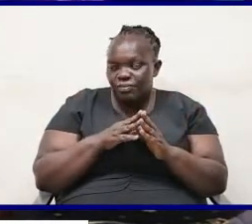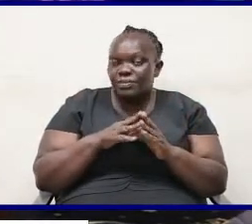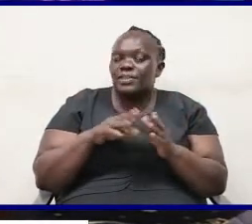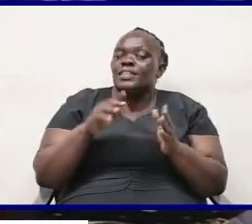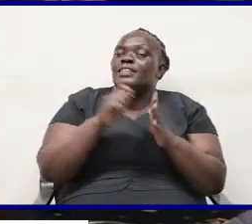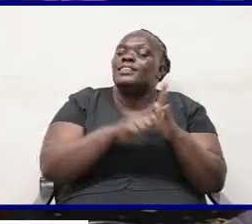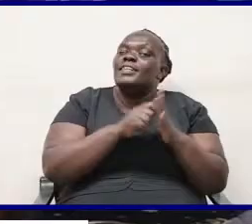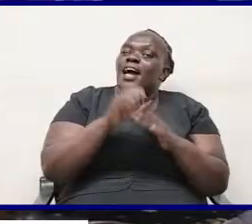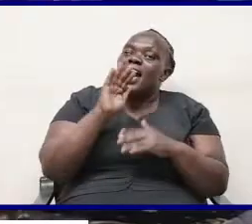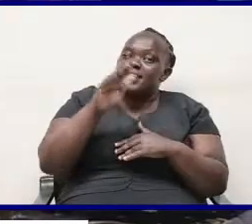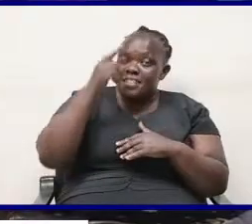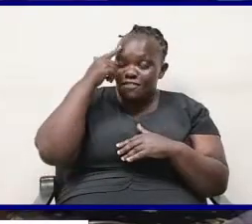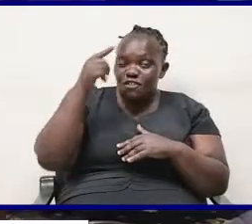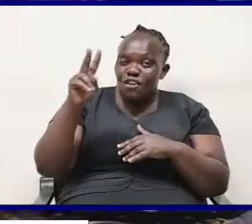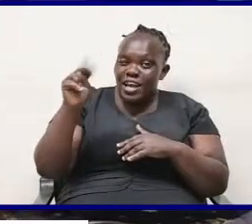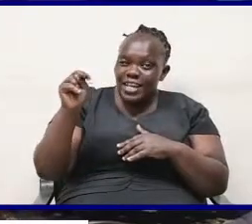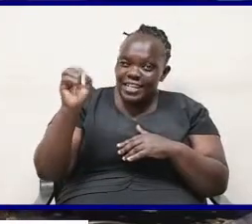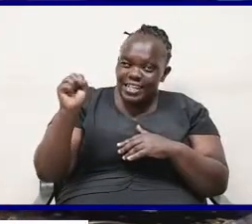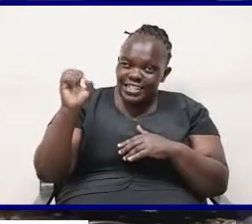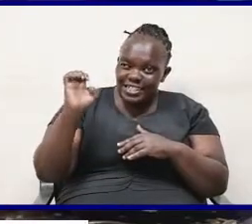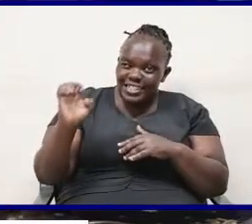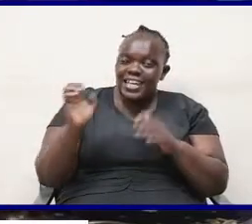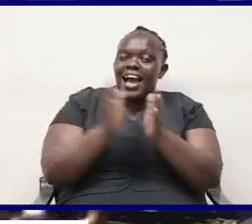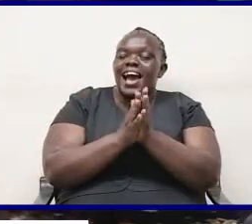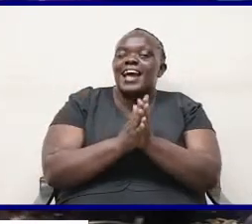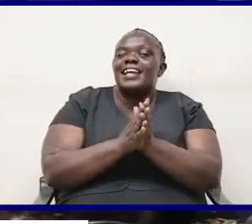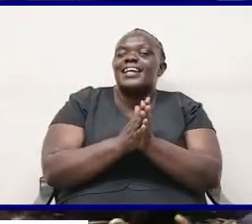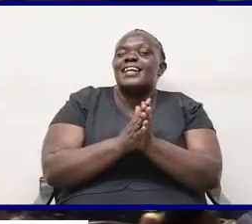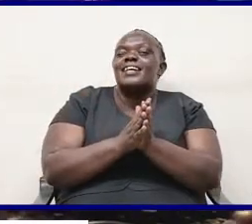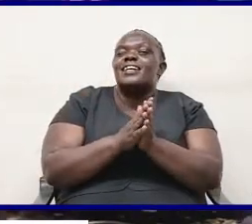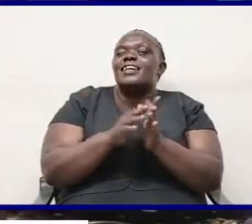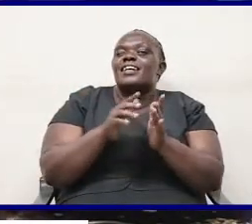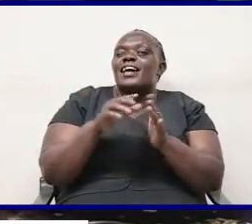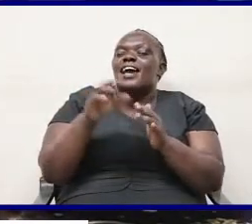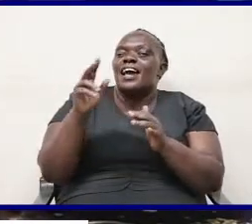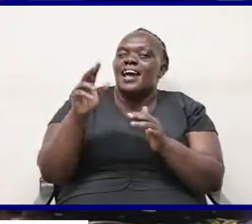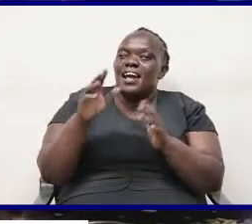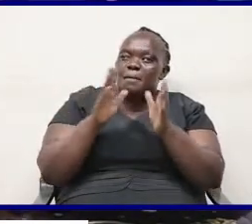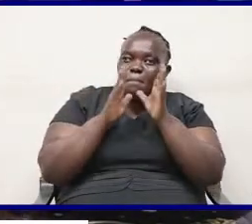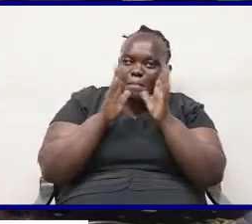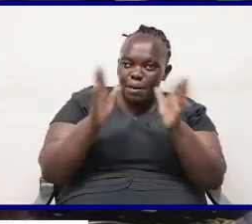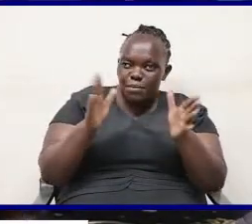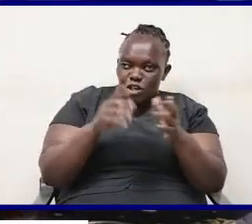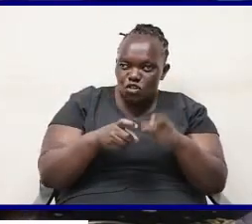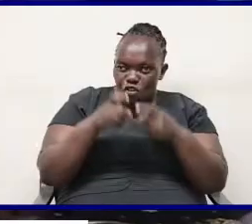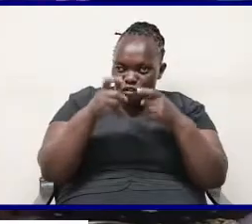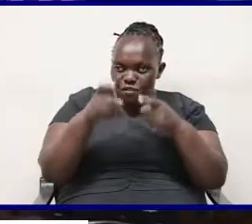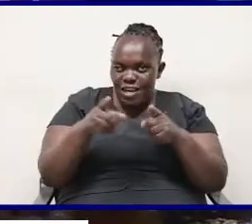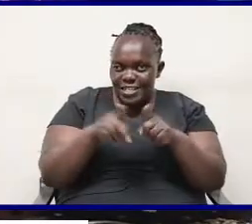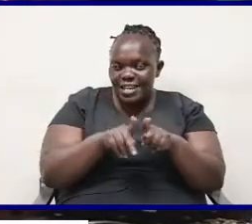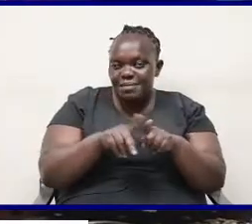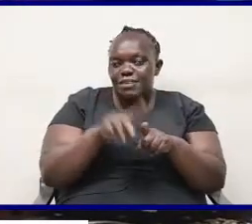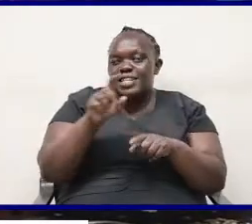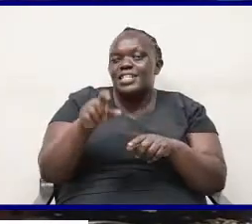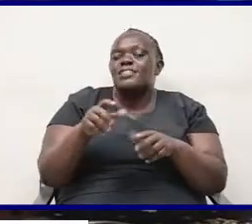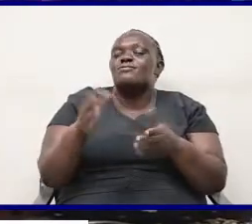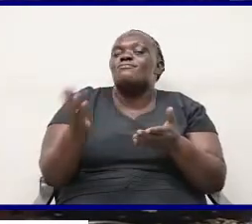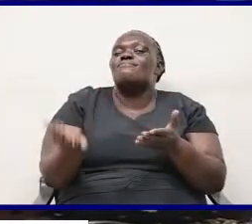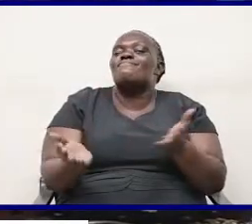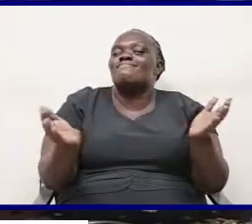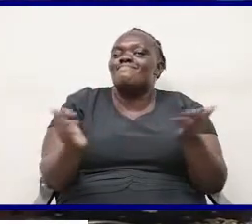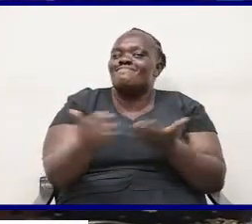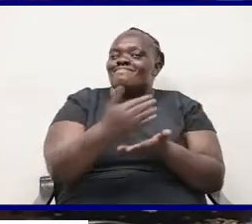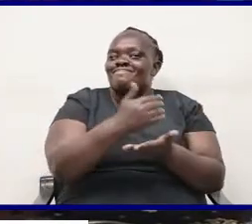Unasikia engineer anauliza mambo ya NSC na initial IPO, initial public offer, which of course we need to raise money for